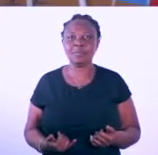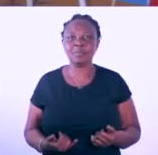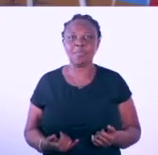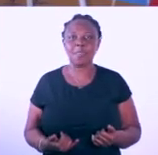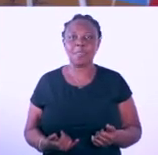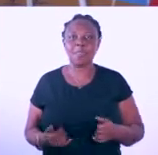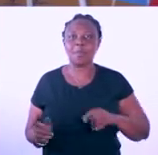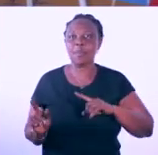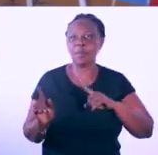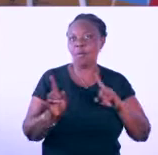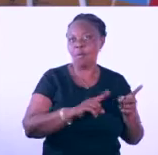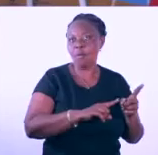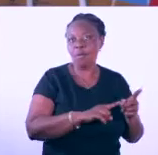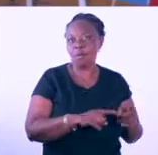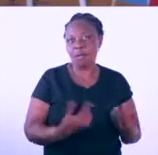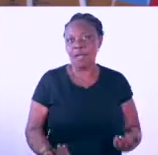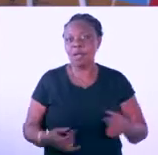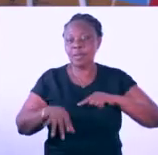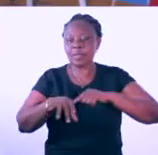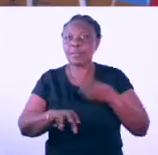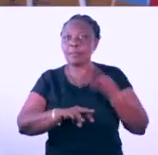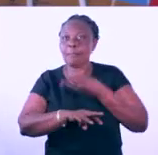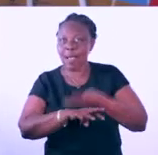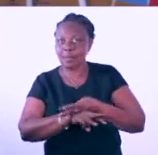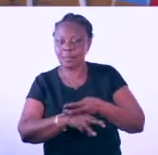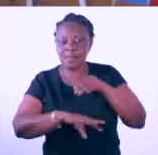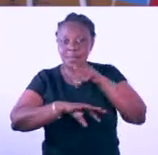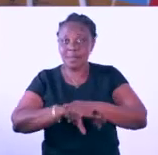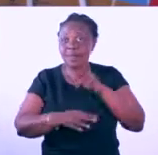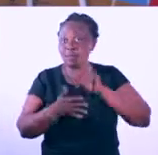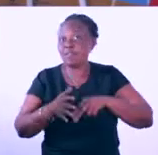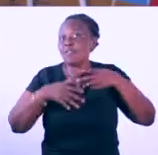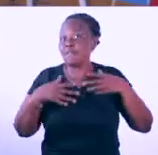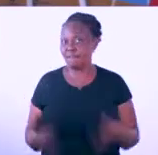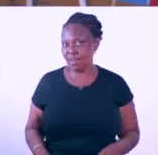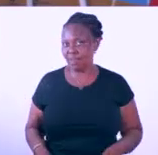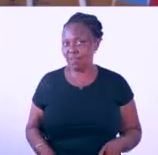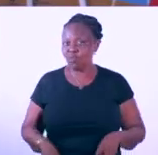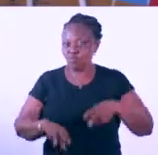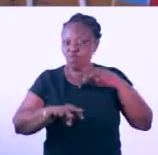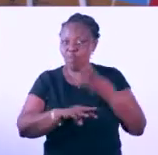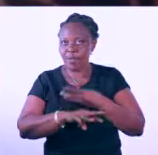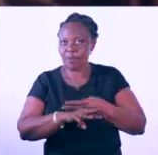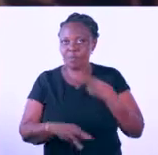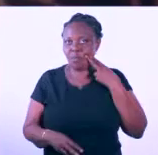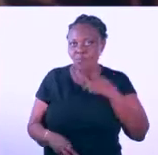we will go to the mathematics. Okay? You see these numbers here?